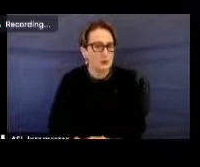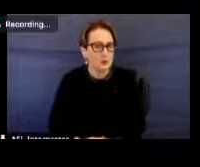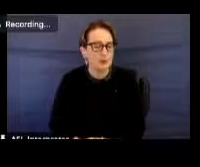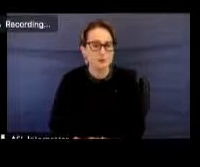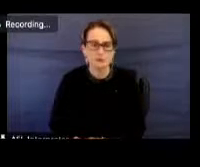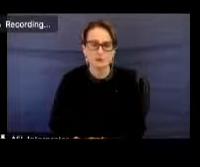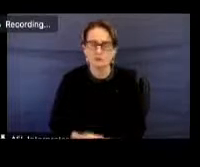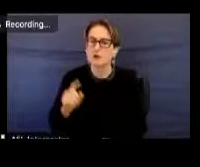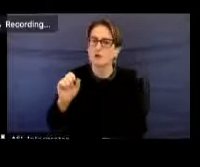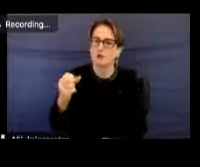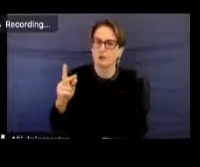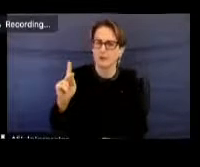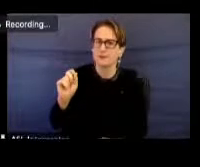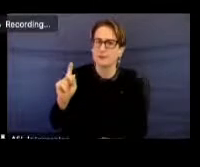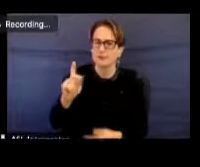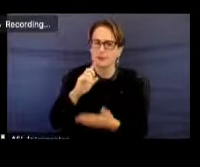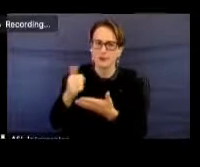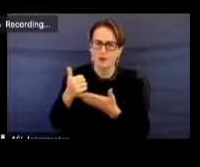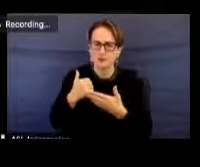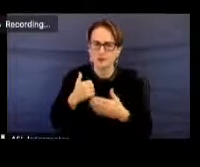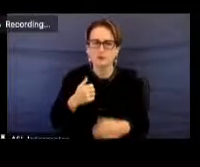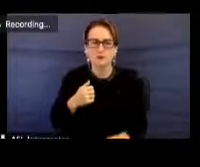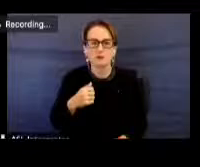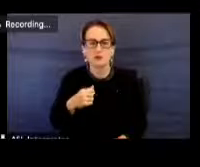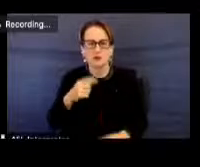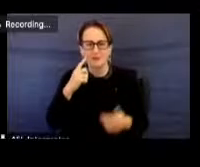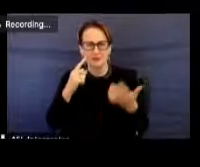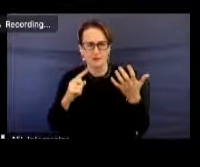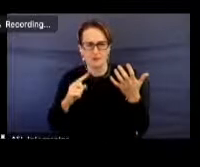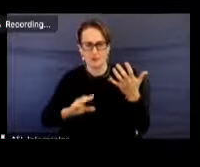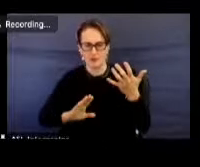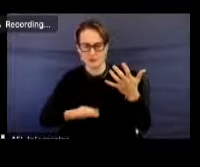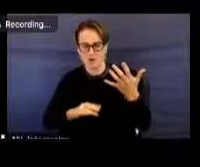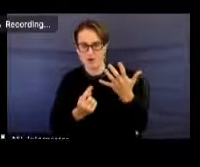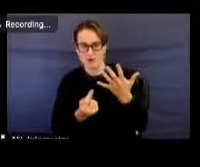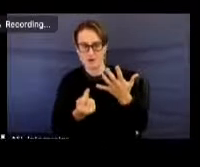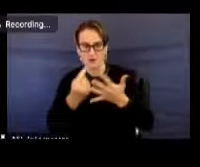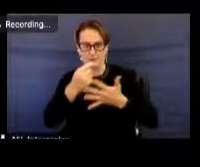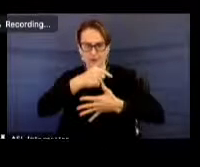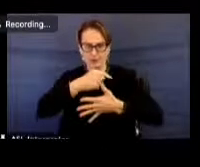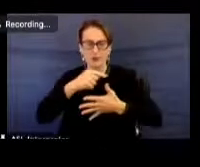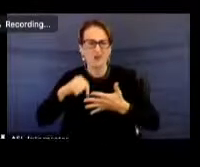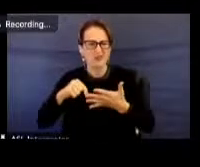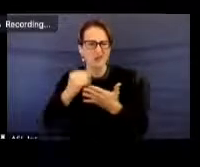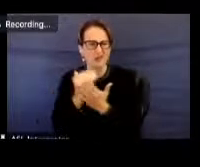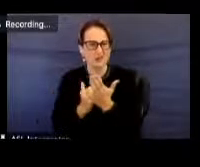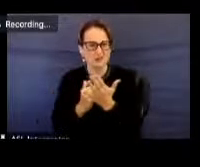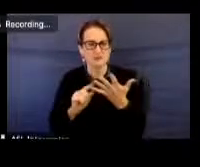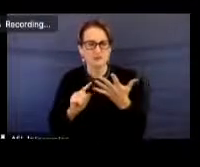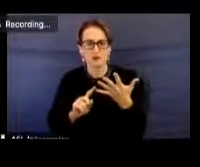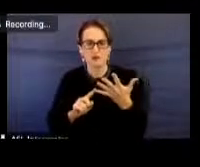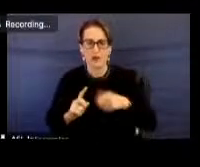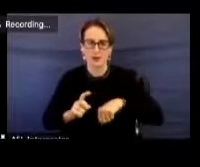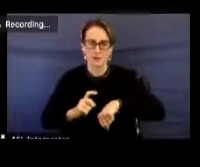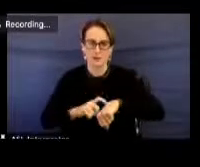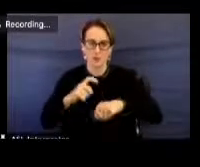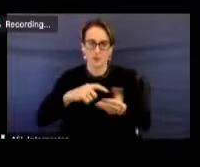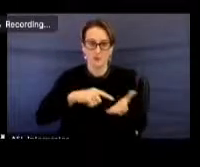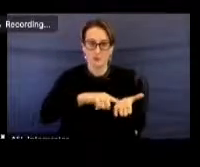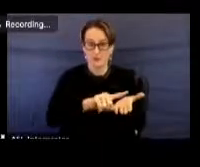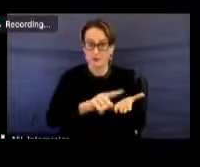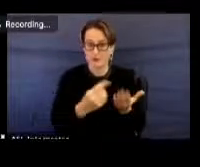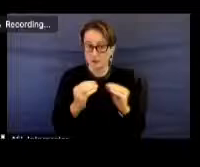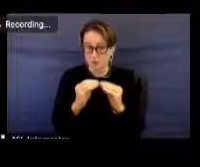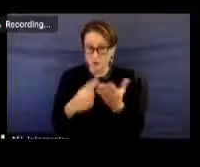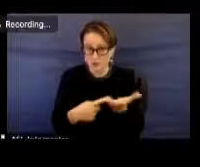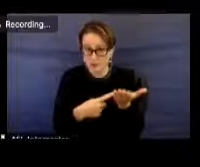Let's see, I'm thinking of going up backwards through the list that we made of items. So the Prompt Payment Act, any further discussion on